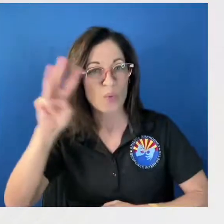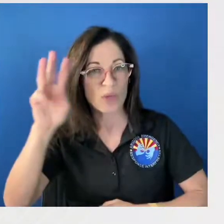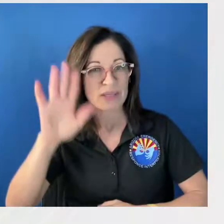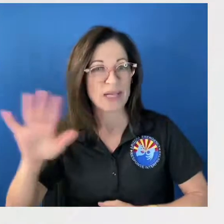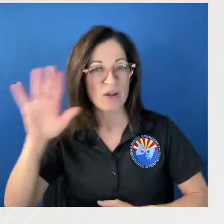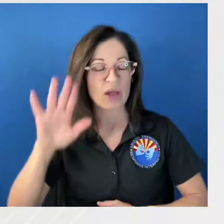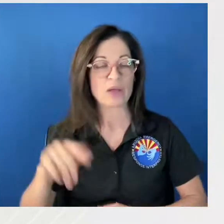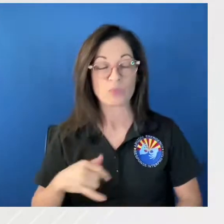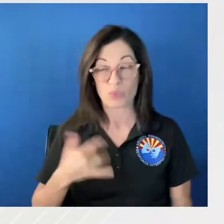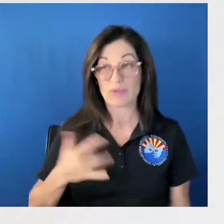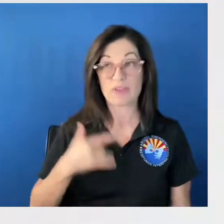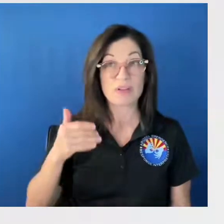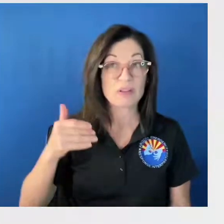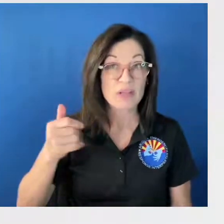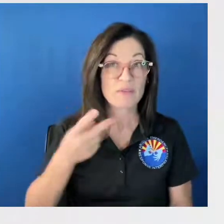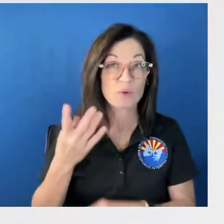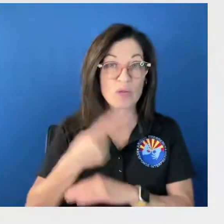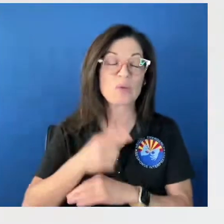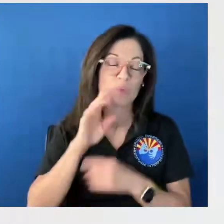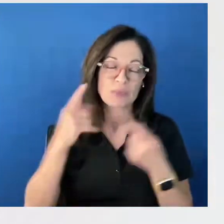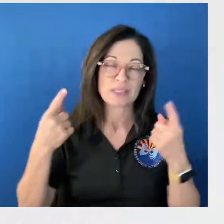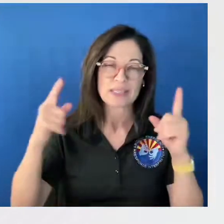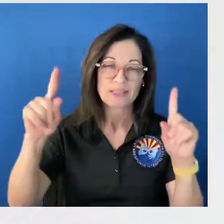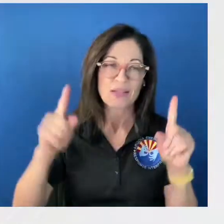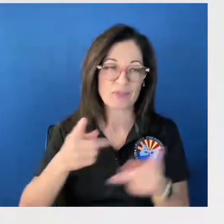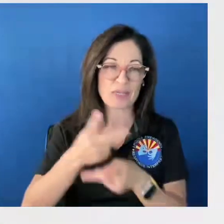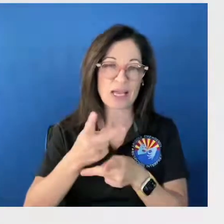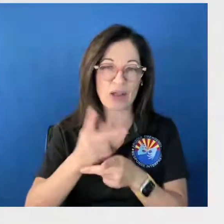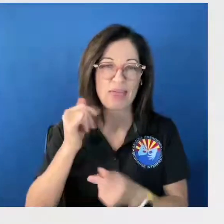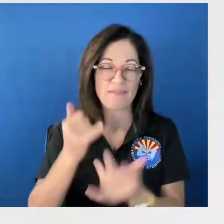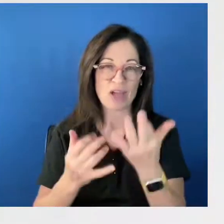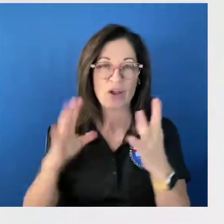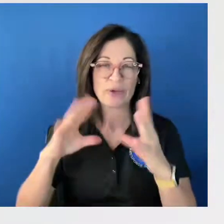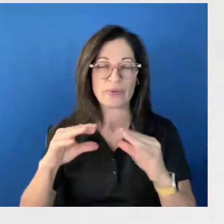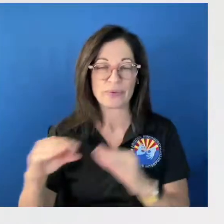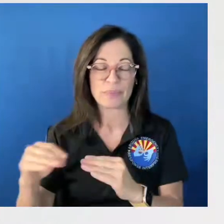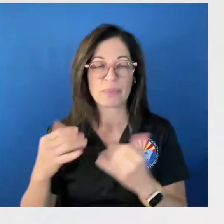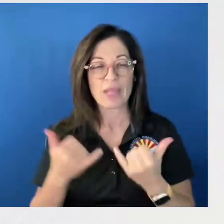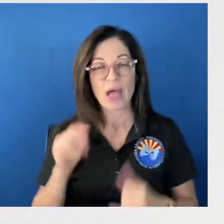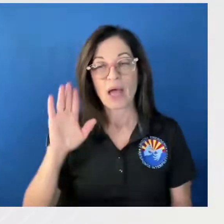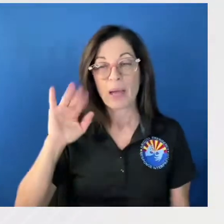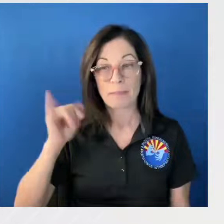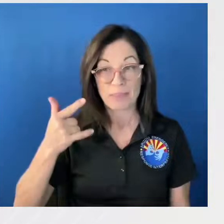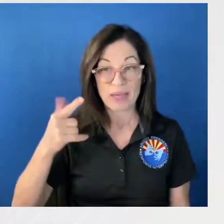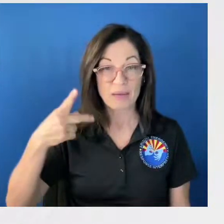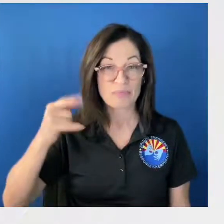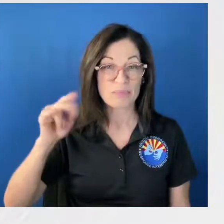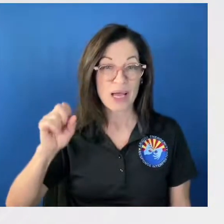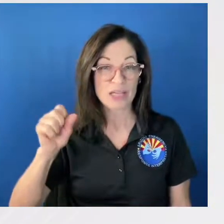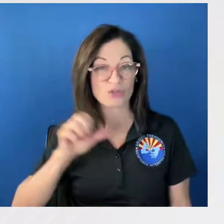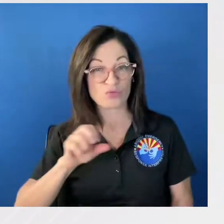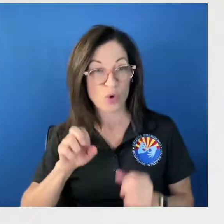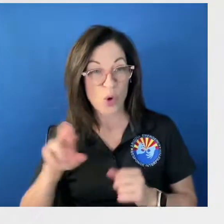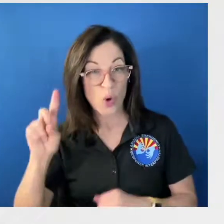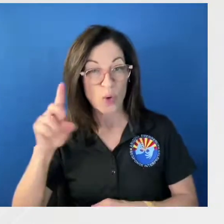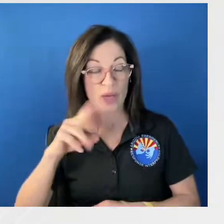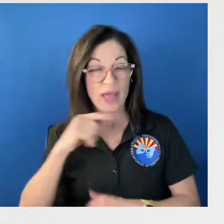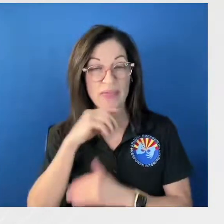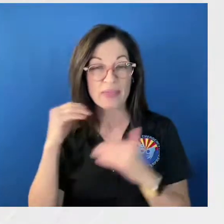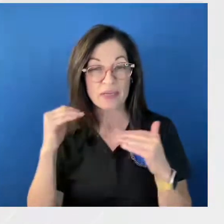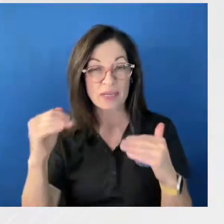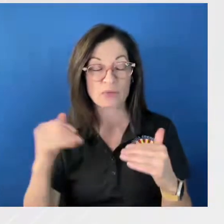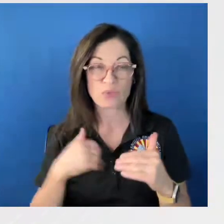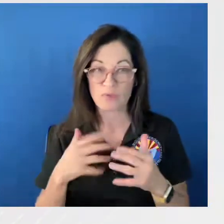in the coming days we'll be successful there. Moving along the Big Pines Road and then out into the desert out here, we actually gained